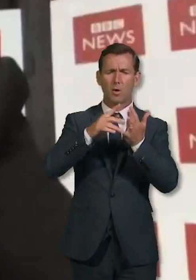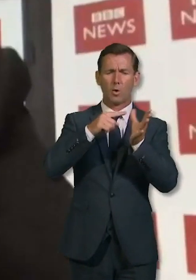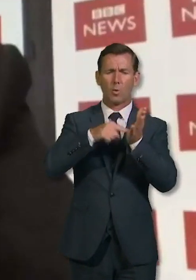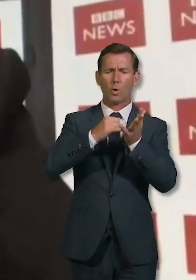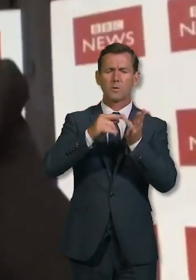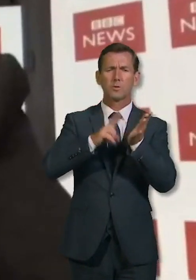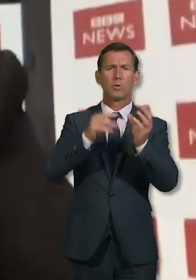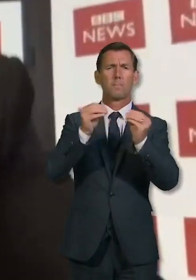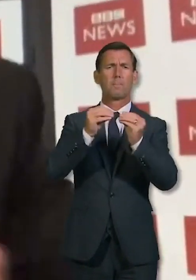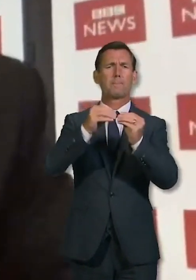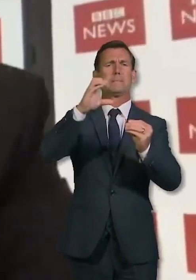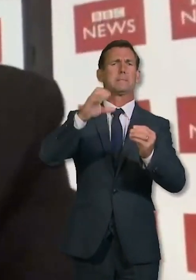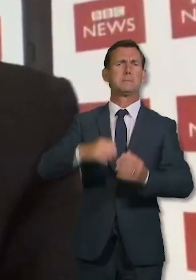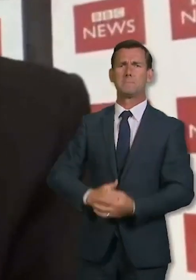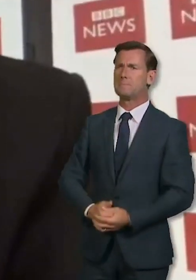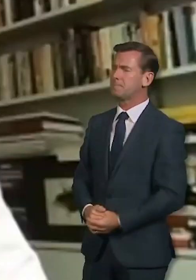Ian.